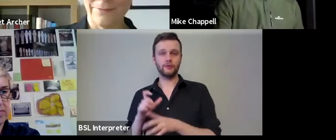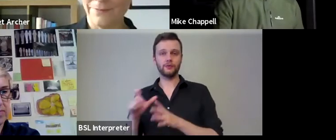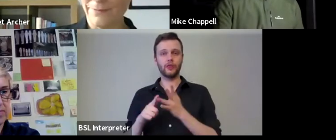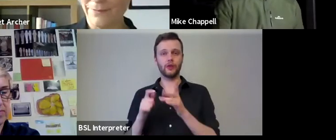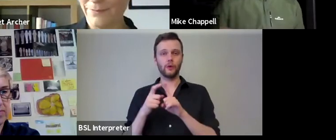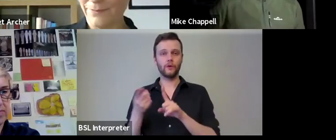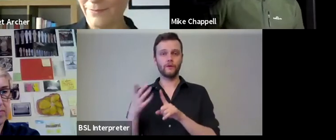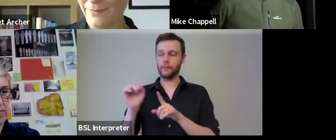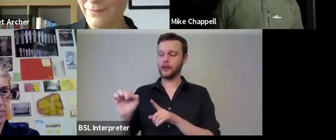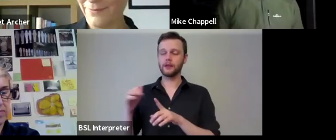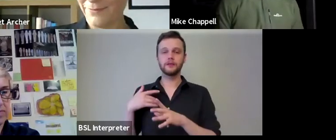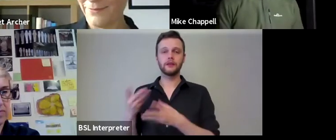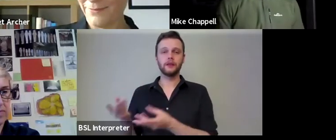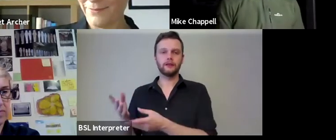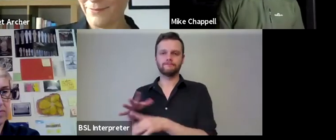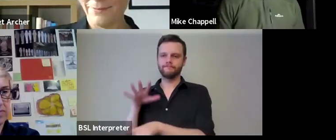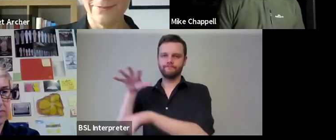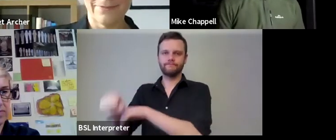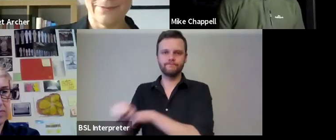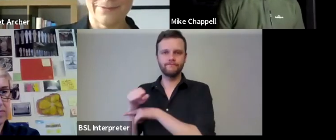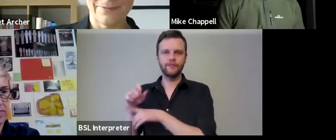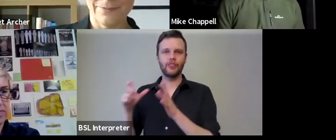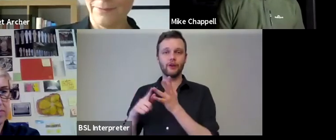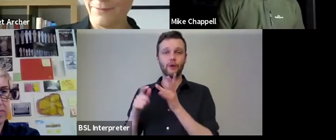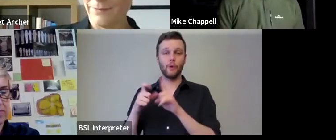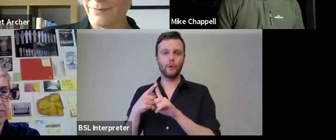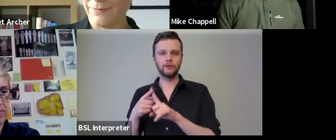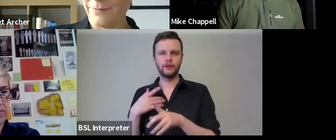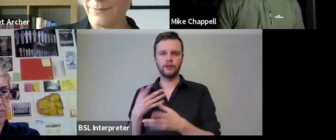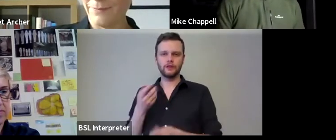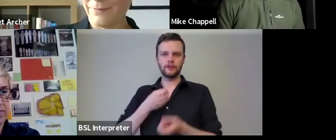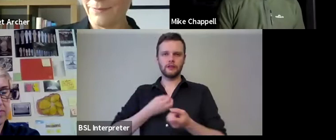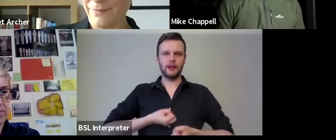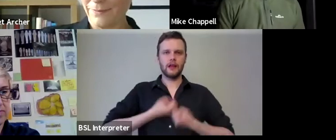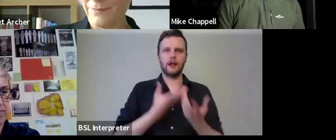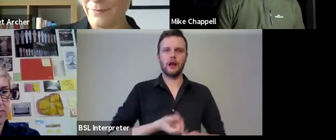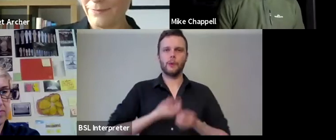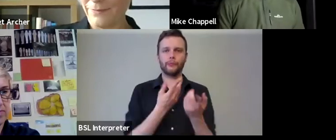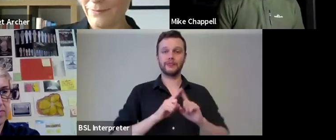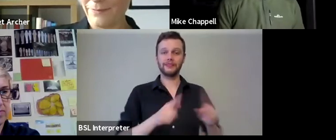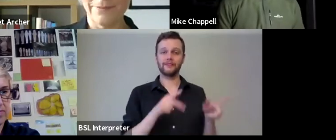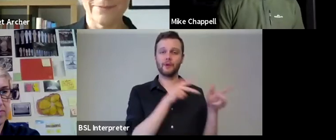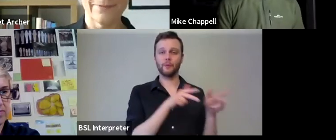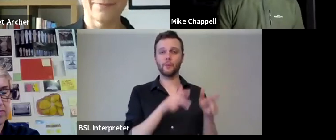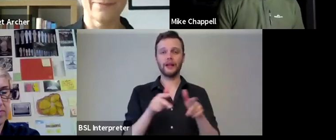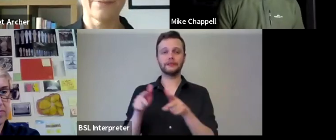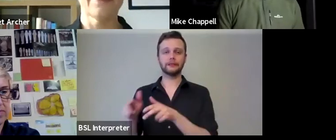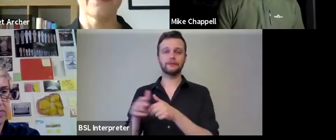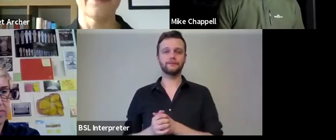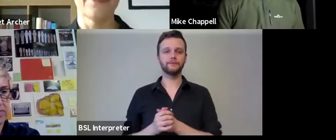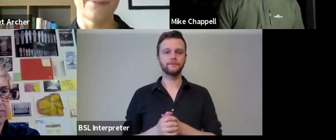Google Arts and Culture, hijacked that code and kind of output it in a whole series of different ways. So, you know, as